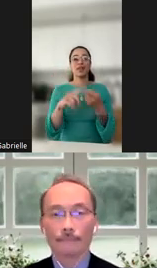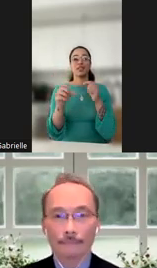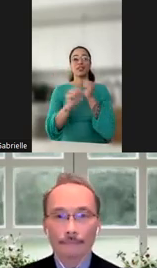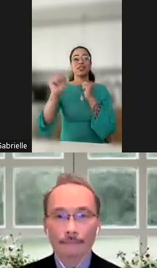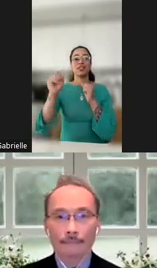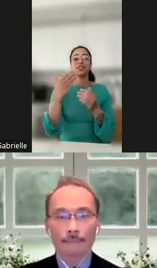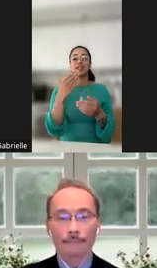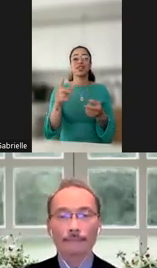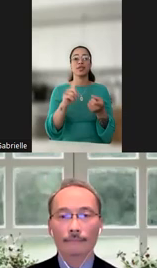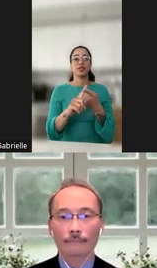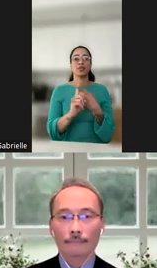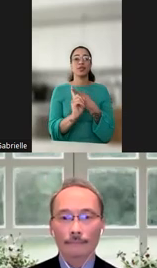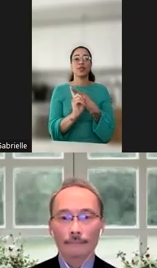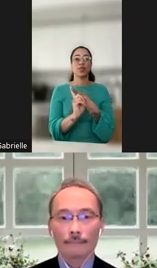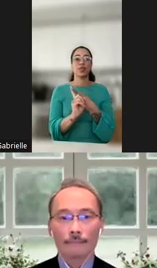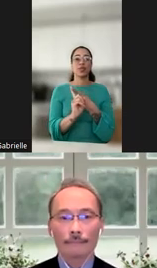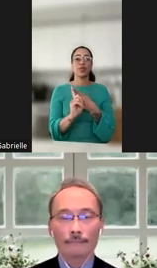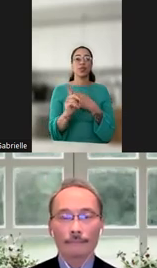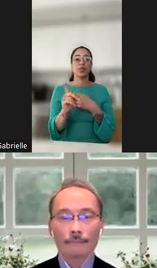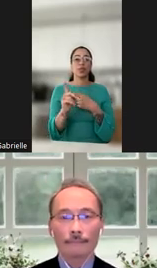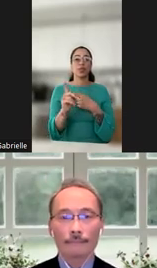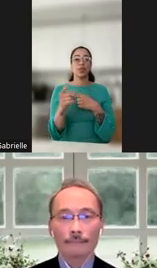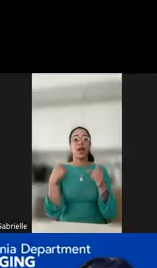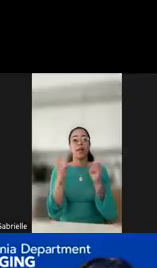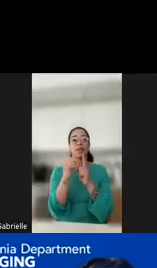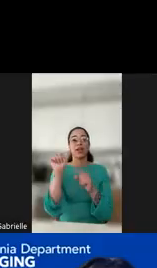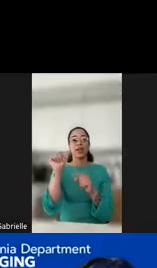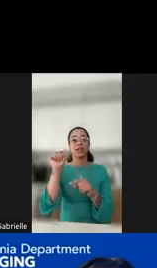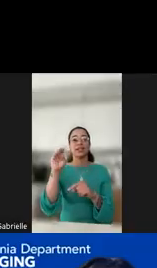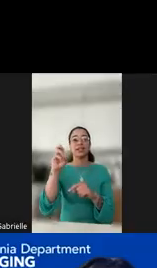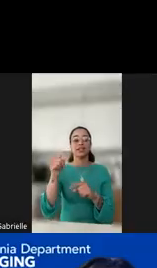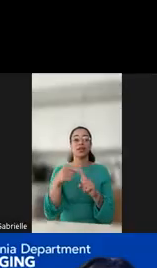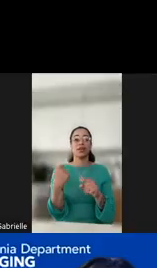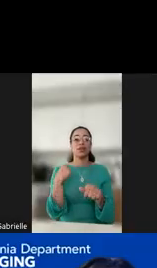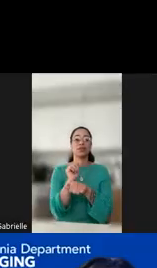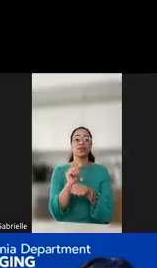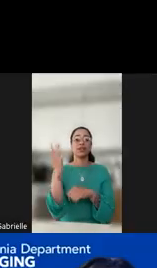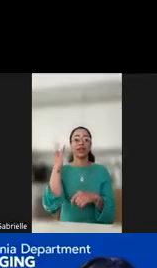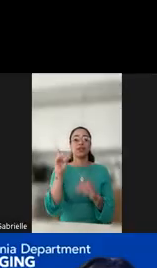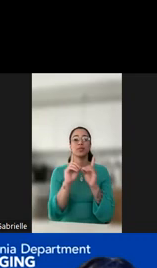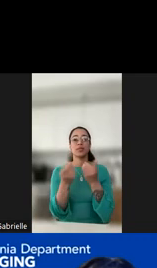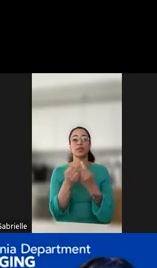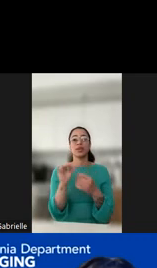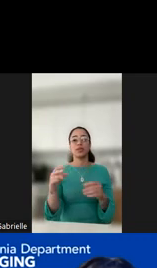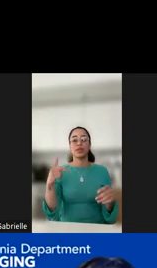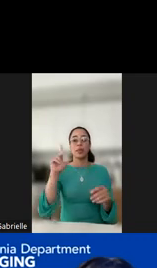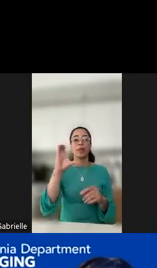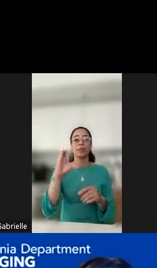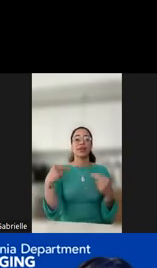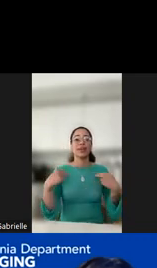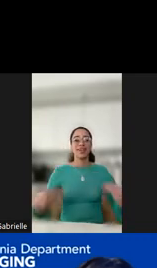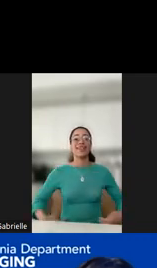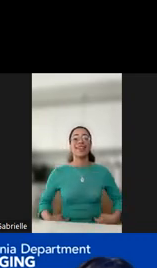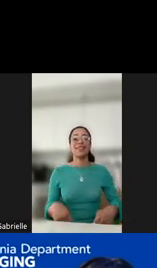as well. I met Sang while I was working at the California Department of Public Health,